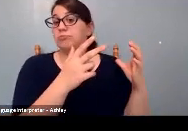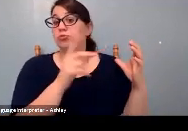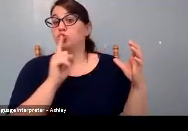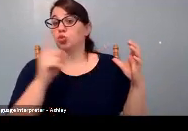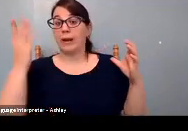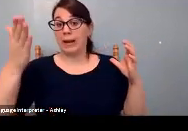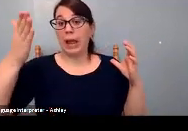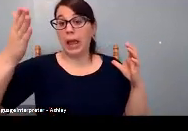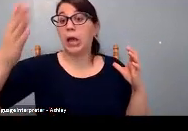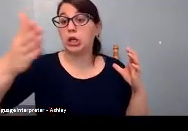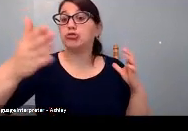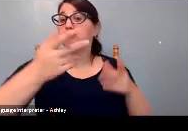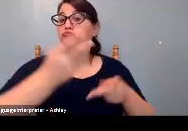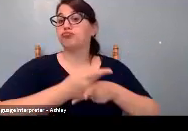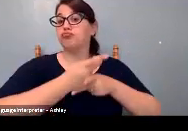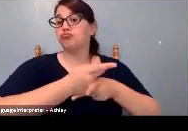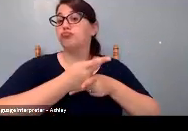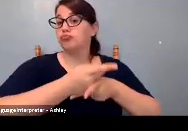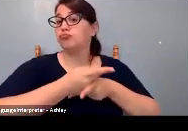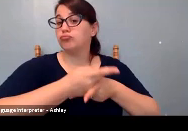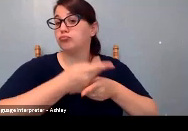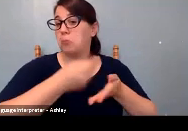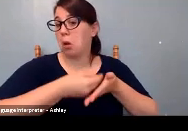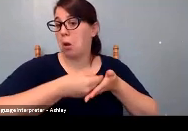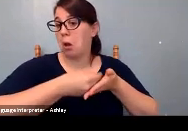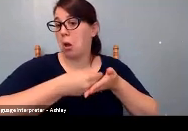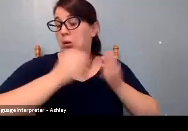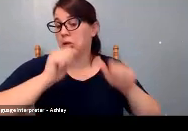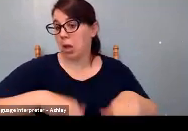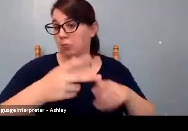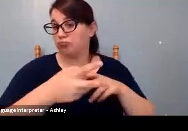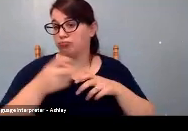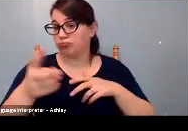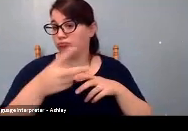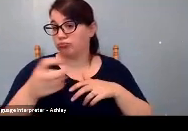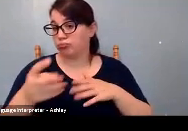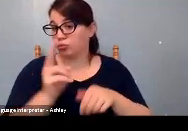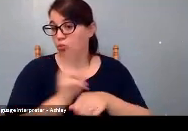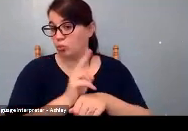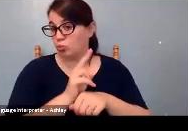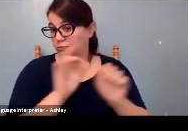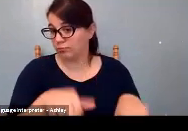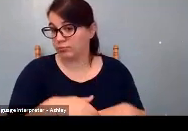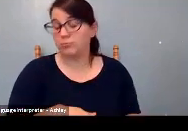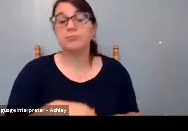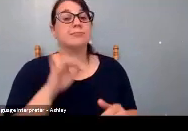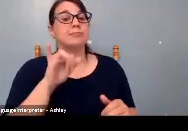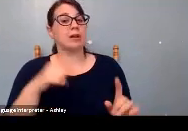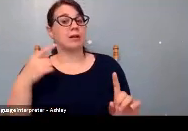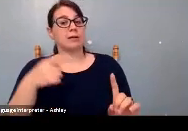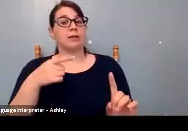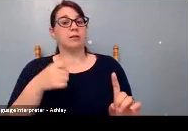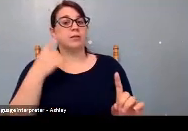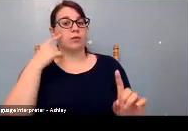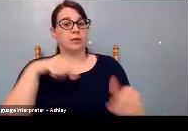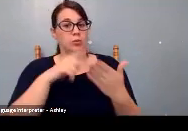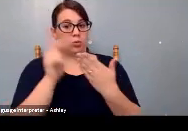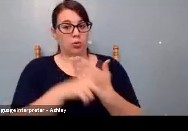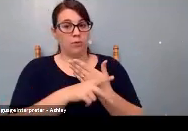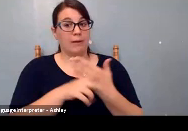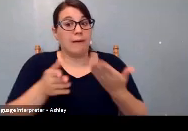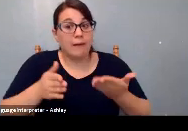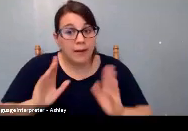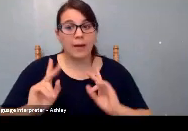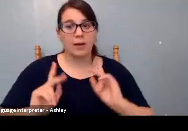care of financially for the long term. And that's the purpose of this program, to allow individuals with a disability to